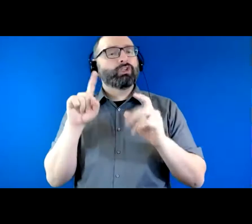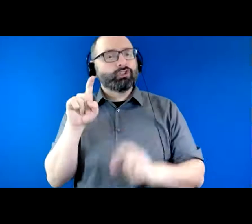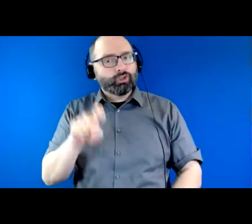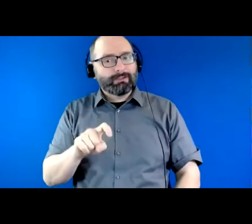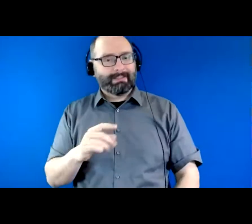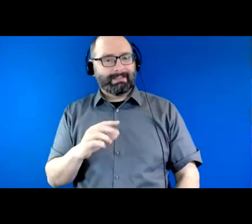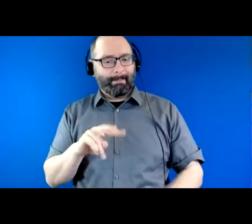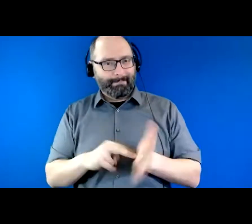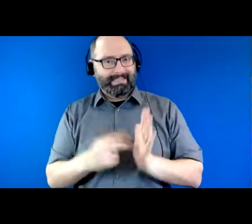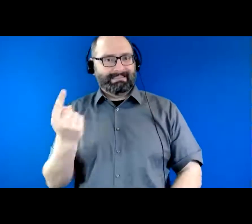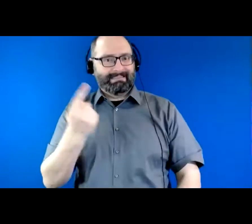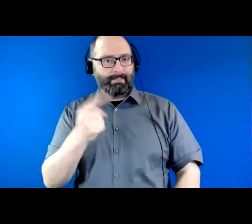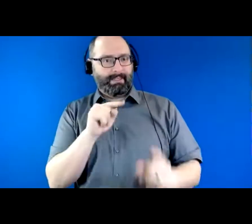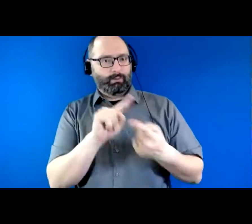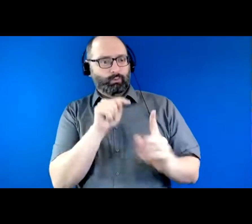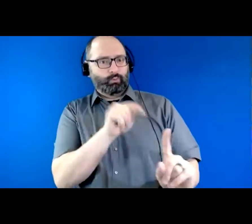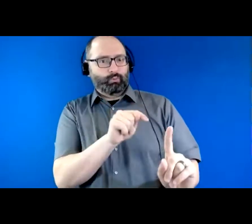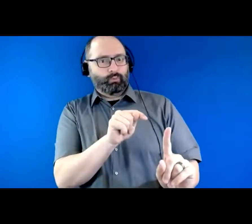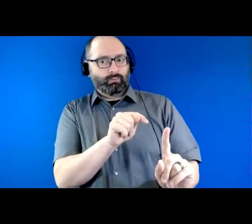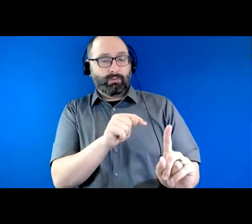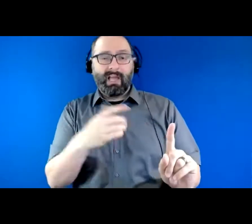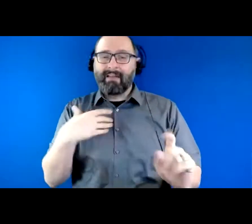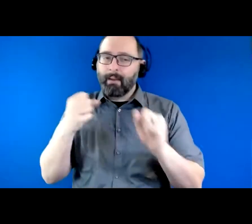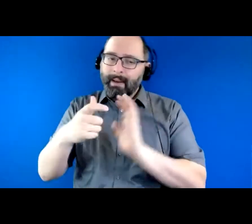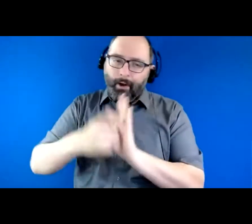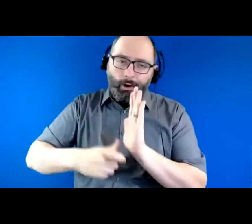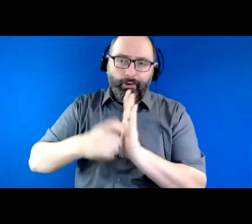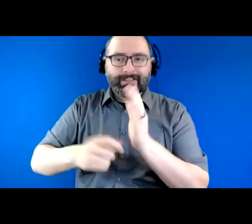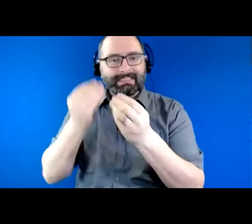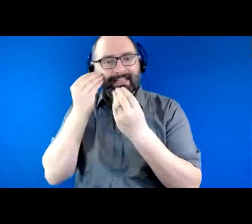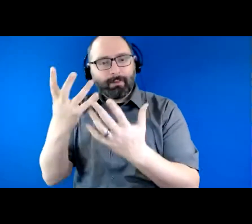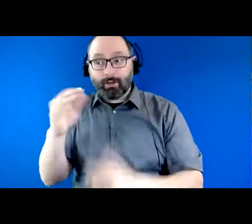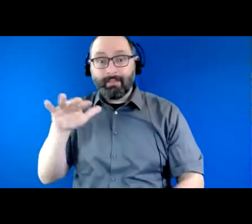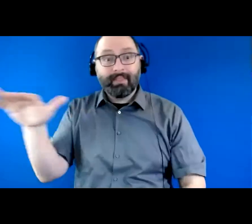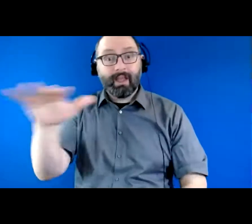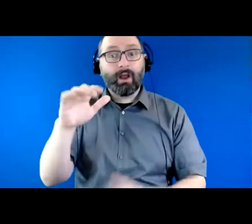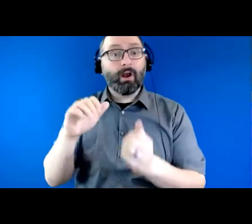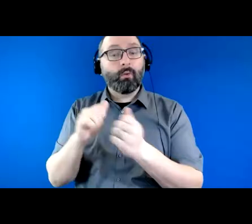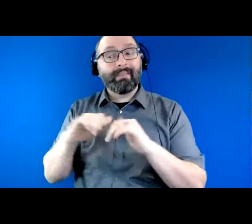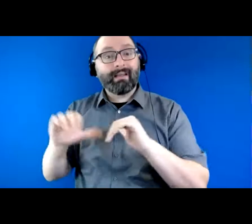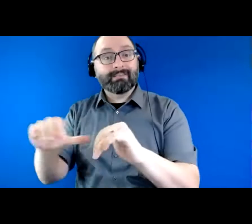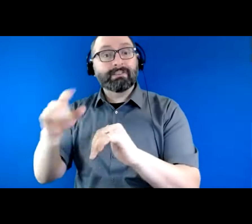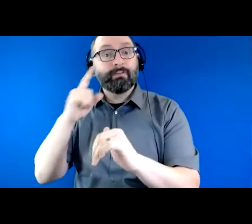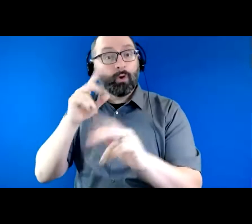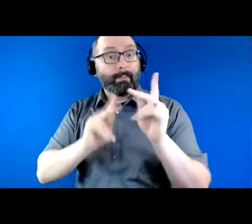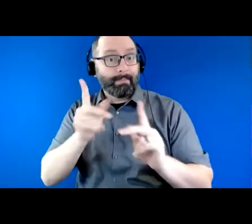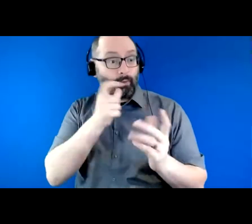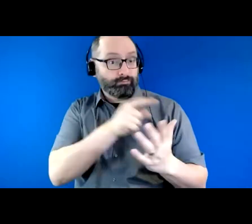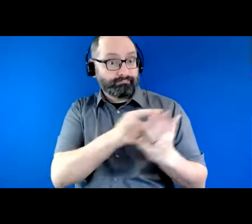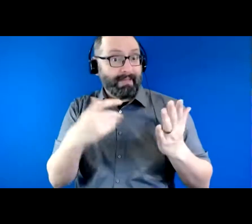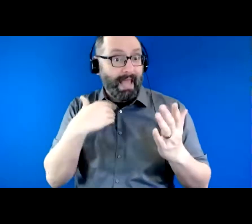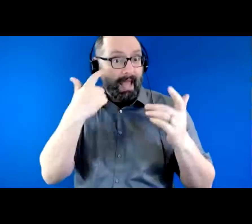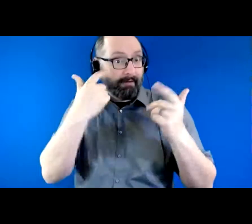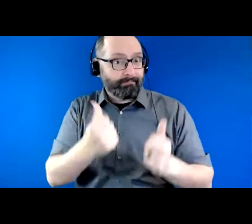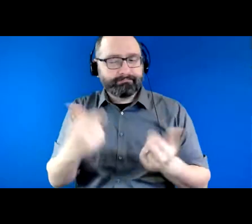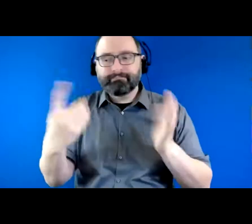person. So there's a lot of articles and information out there for activities with people with dementia saying, folding laundry